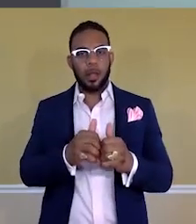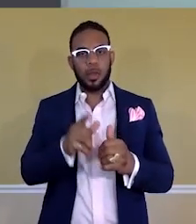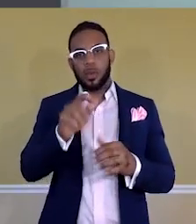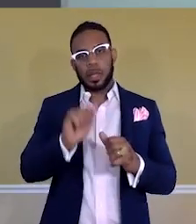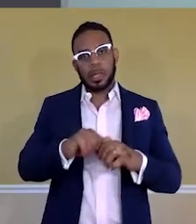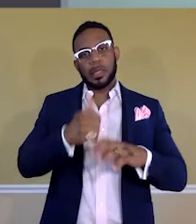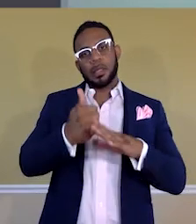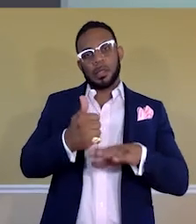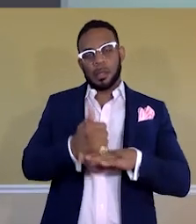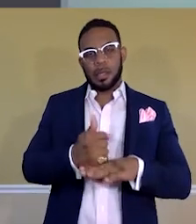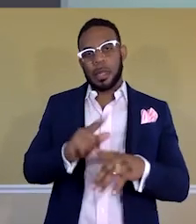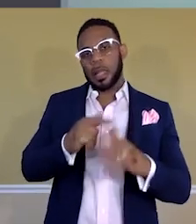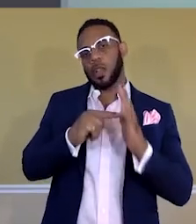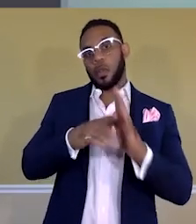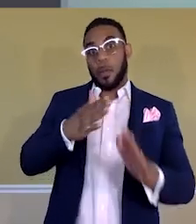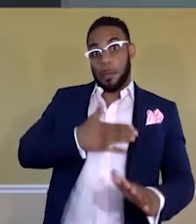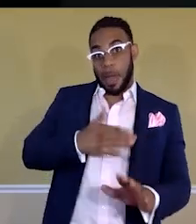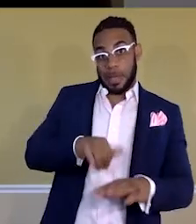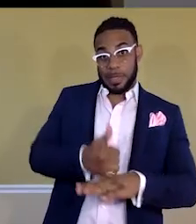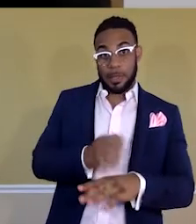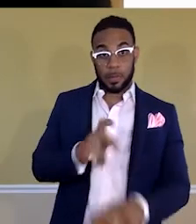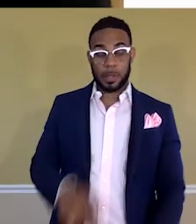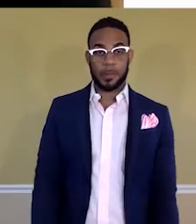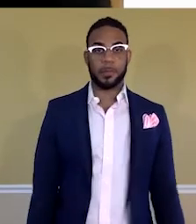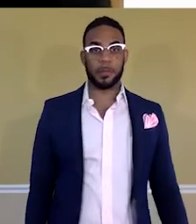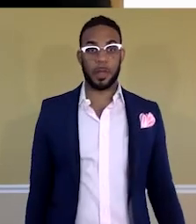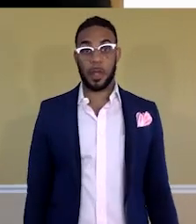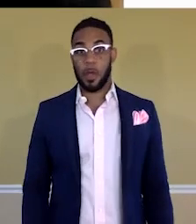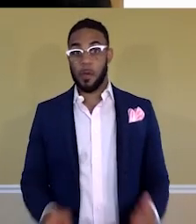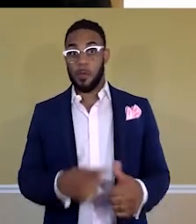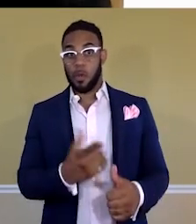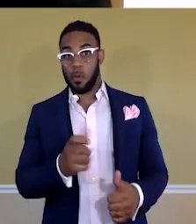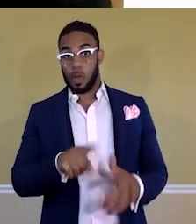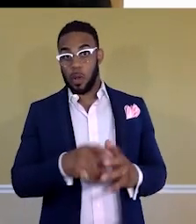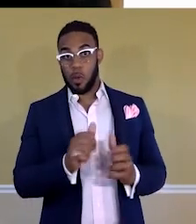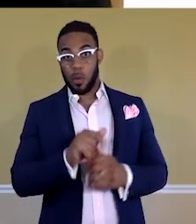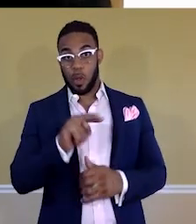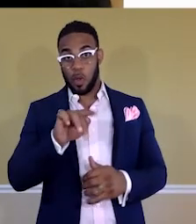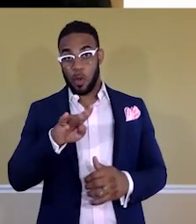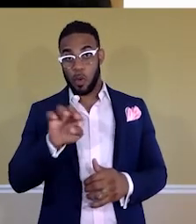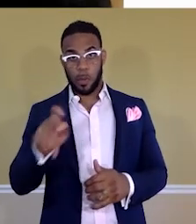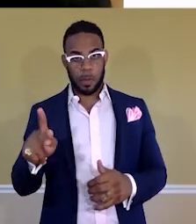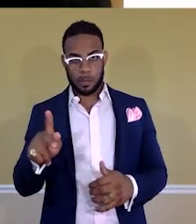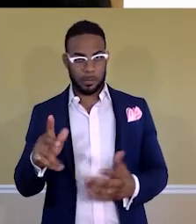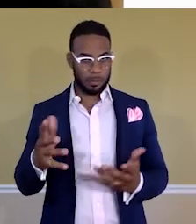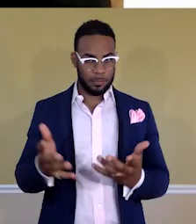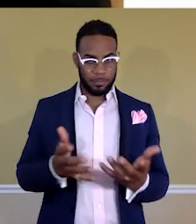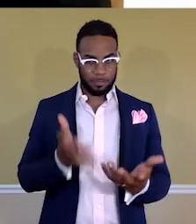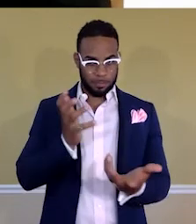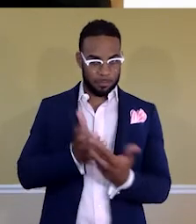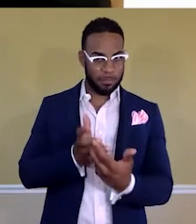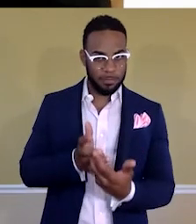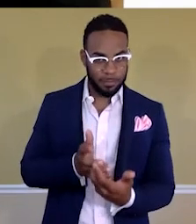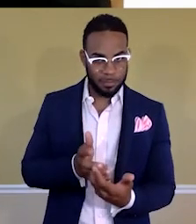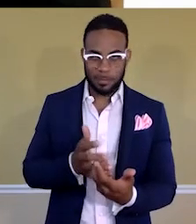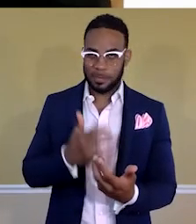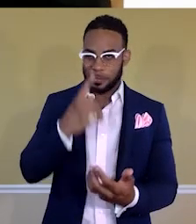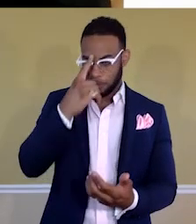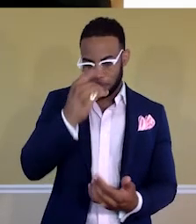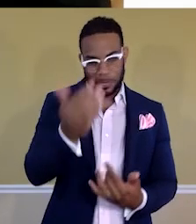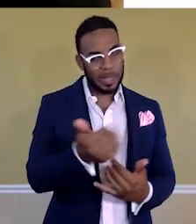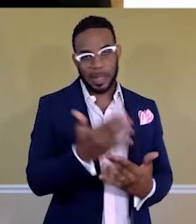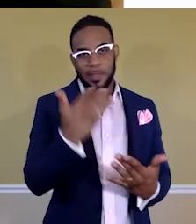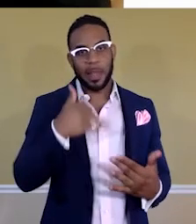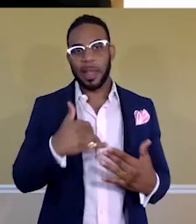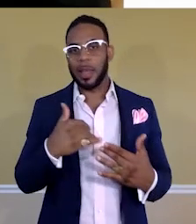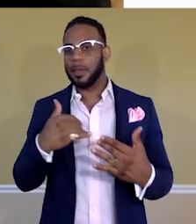get started. I'm going to show you my setup. So first, you want to start with a notebook that sparks joy. It can really be anything. Like if you have